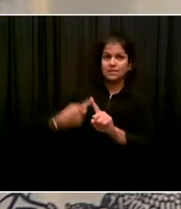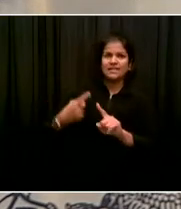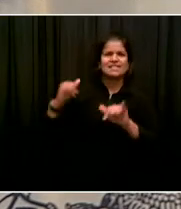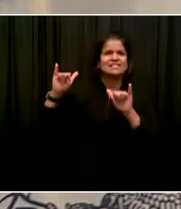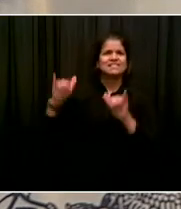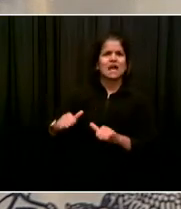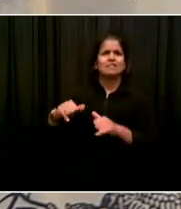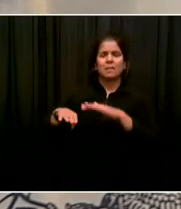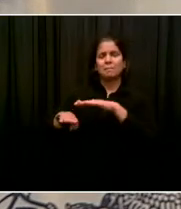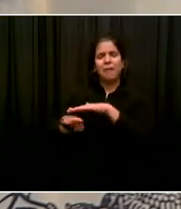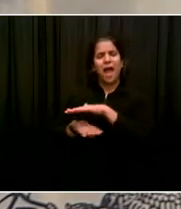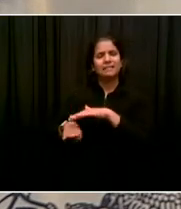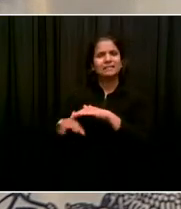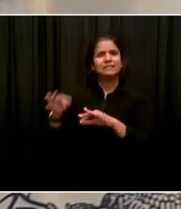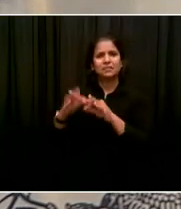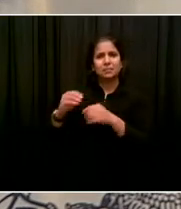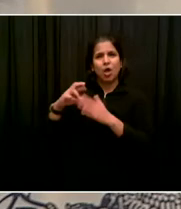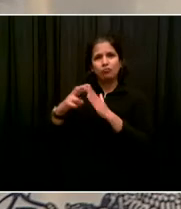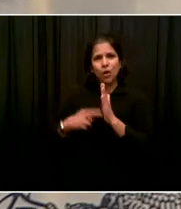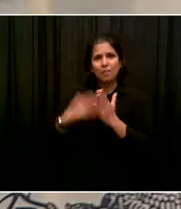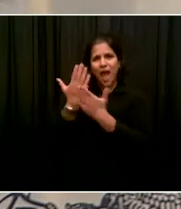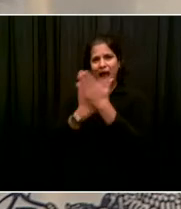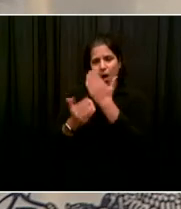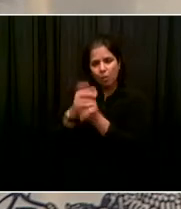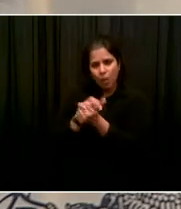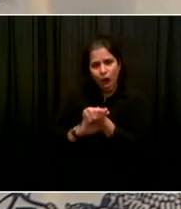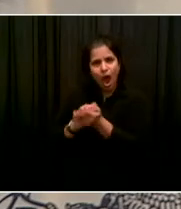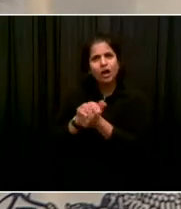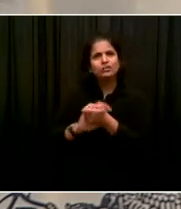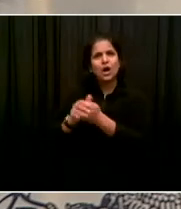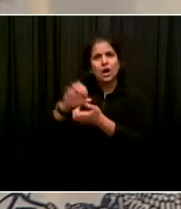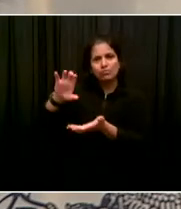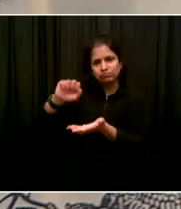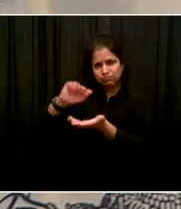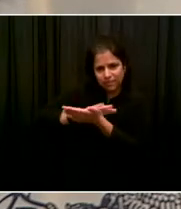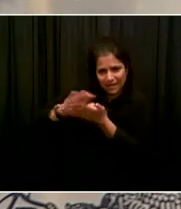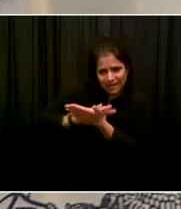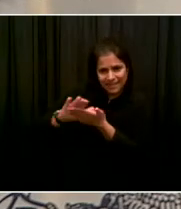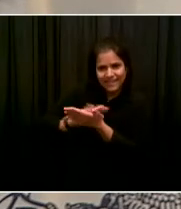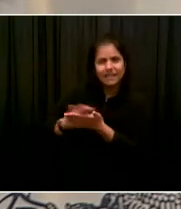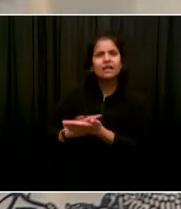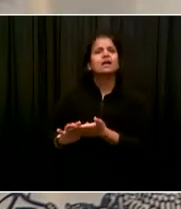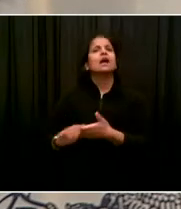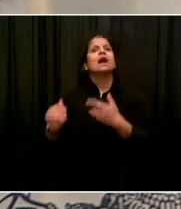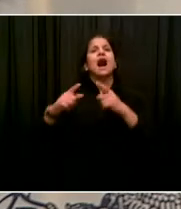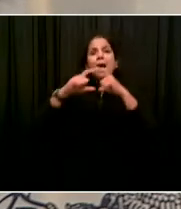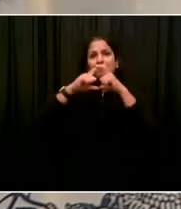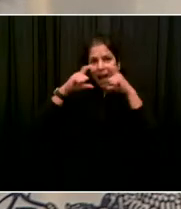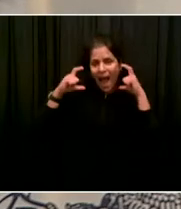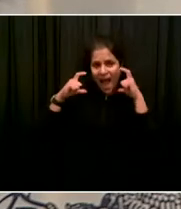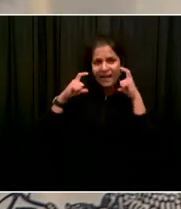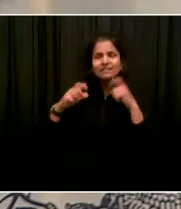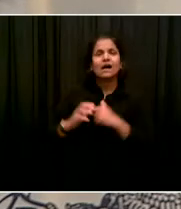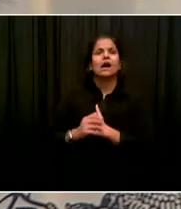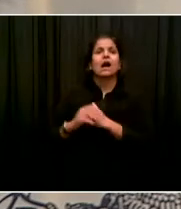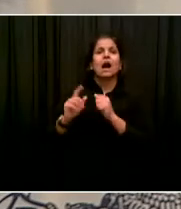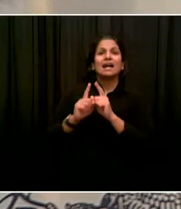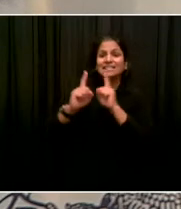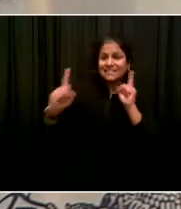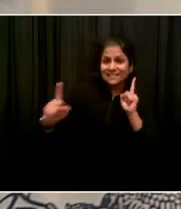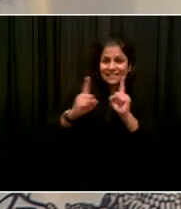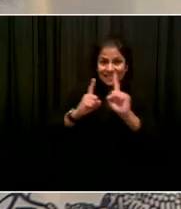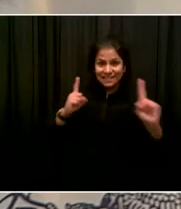your hands and using hand sanitizer to using masks, social distancing, all these fundamental things have had a huge positive